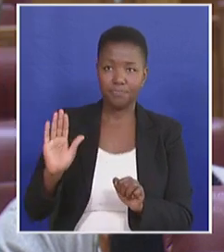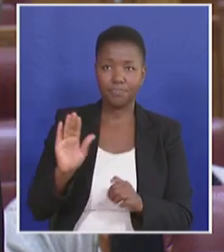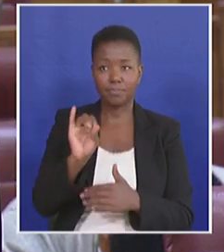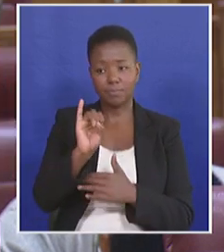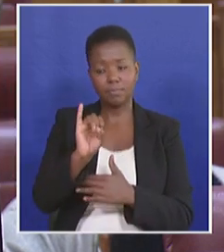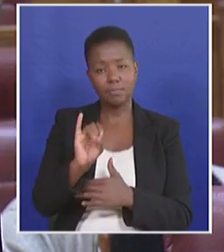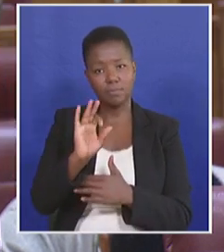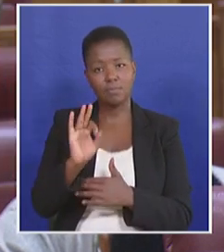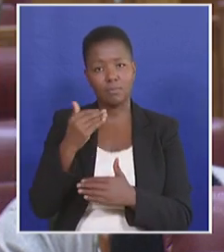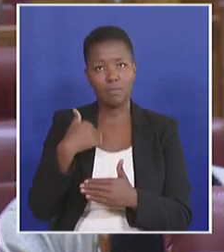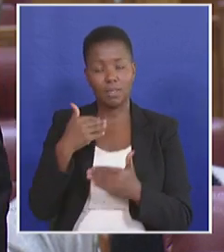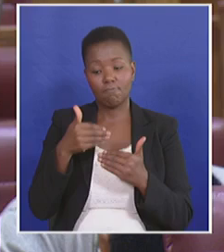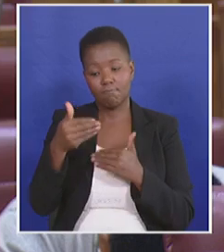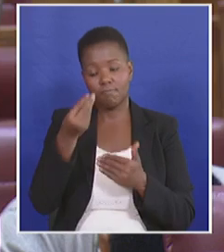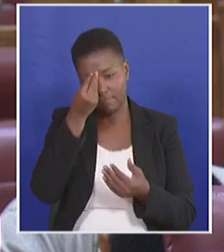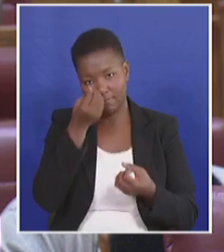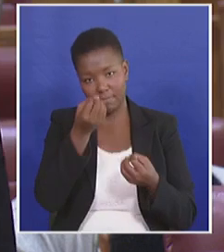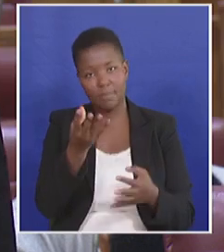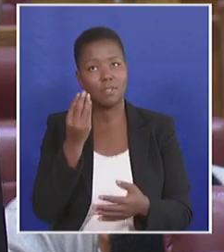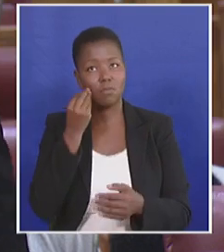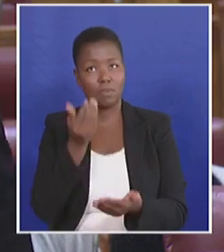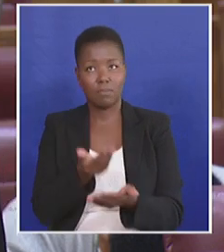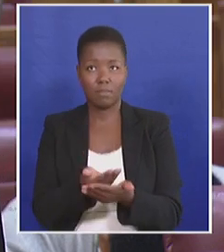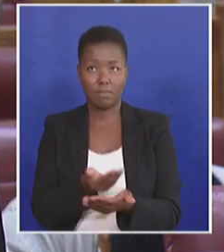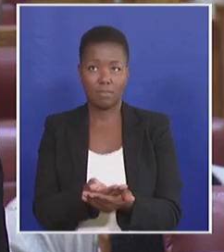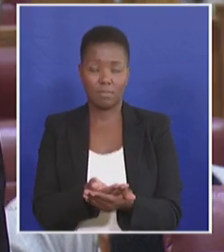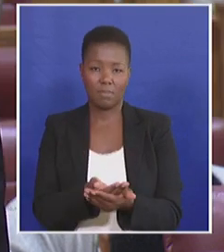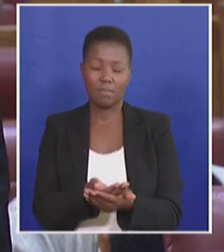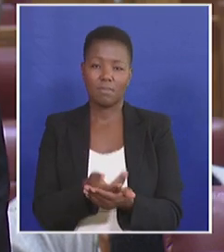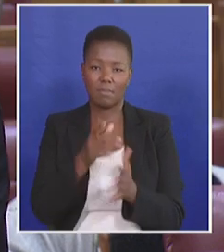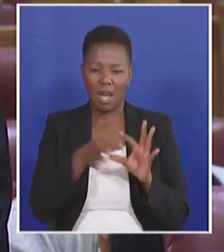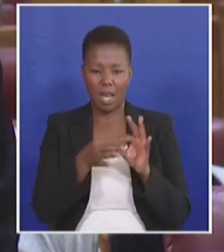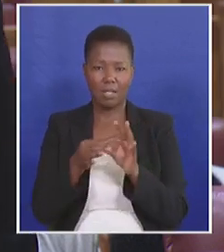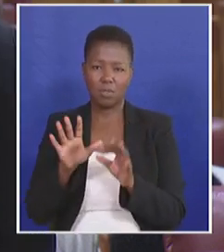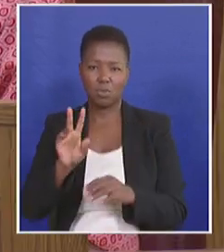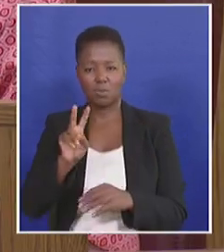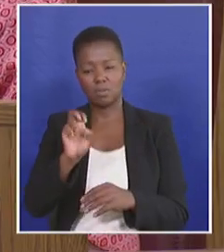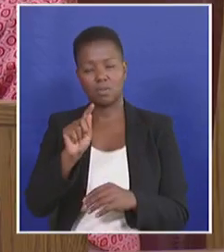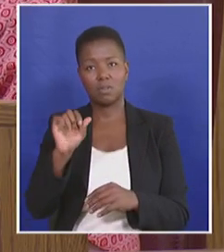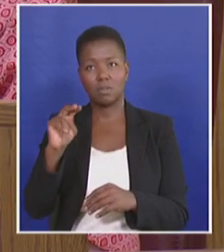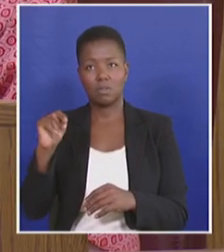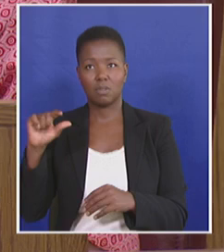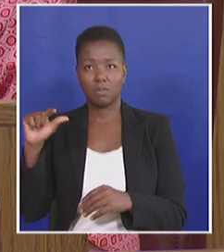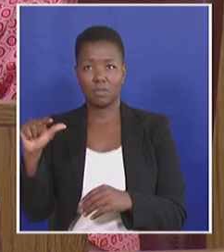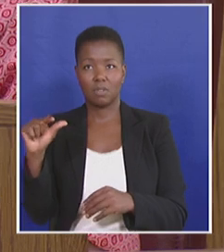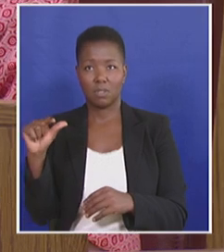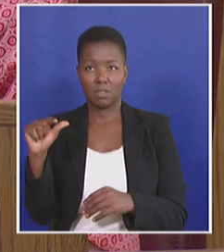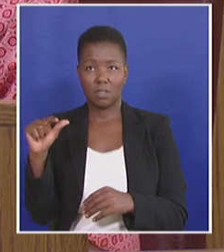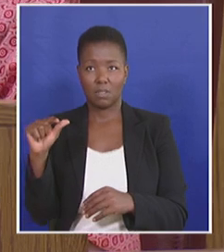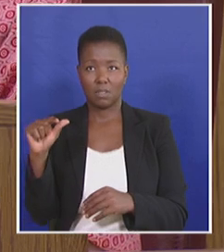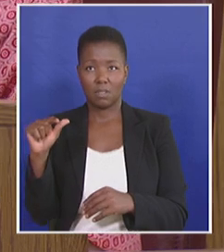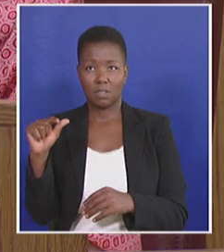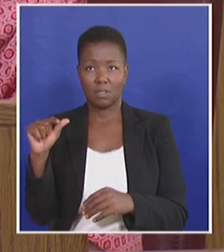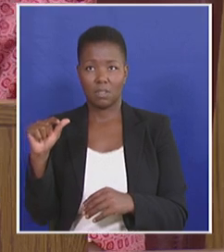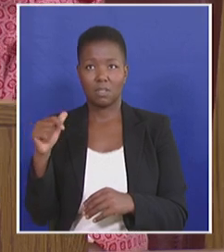provide that information as well regarding the question of vetting specifically. Thank you very much. Minister, I had allowed that